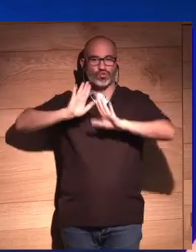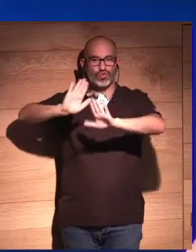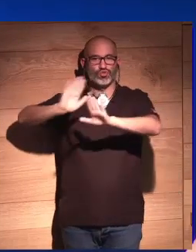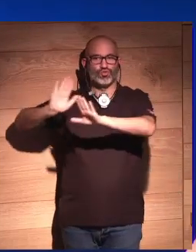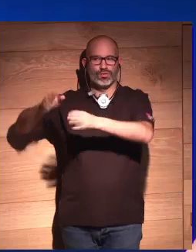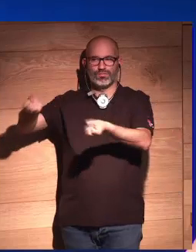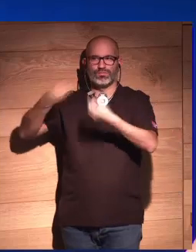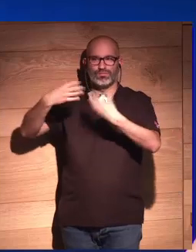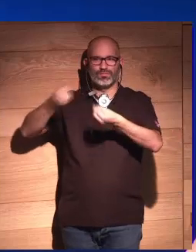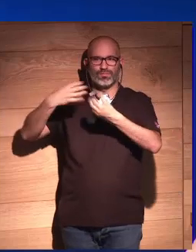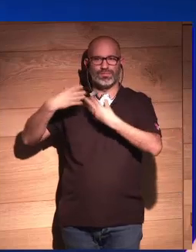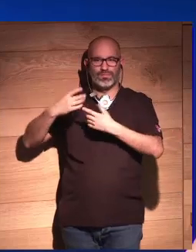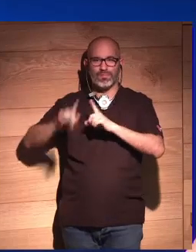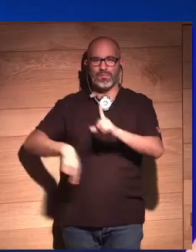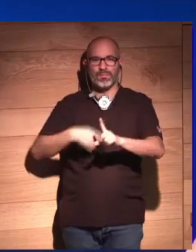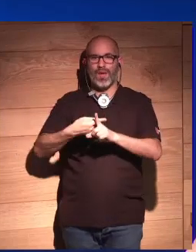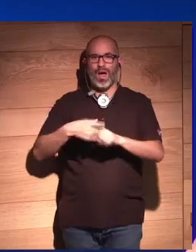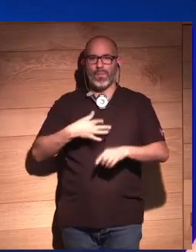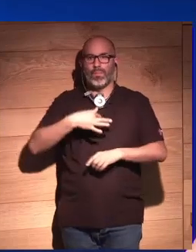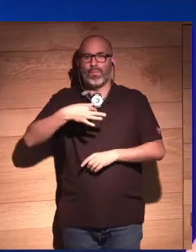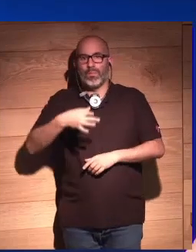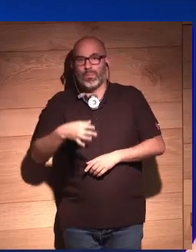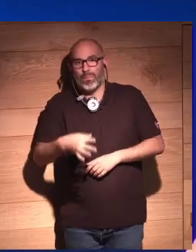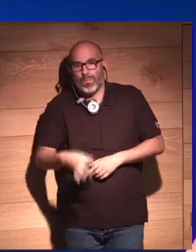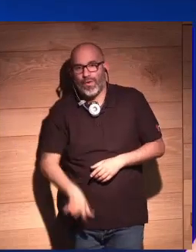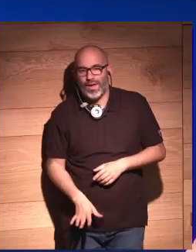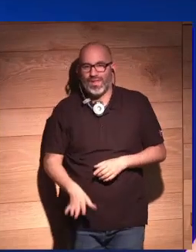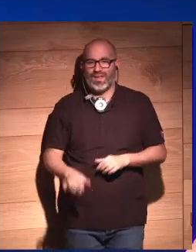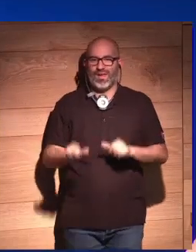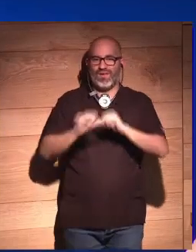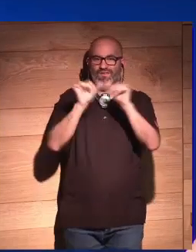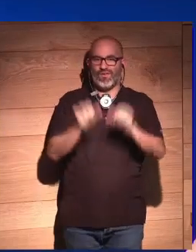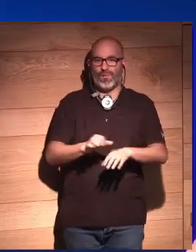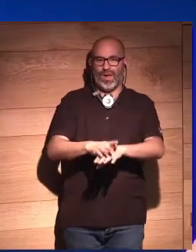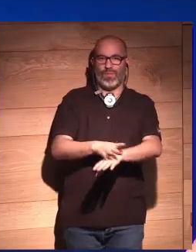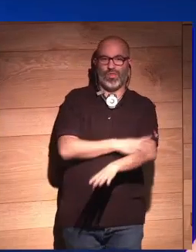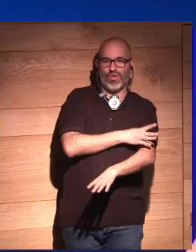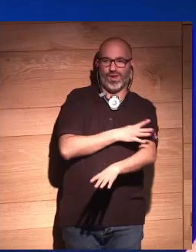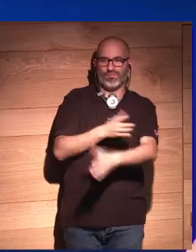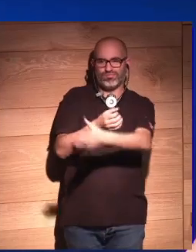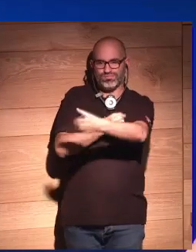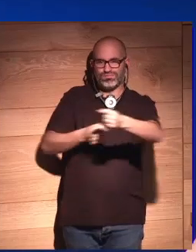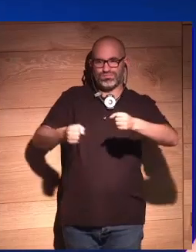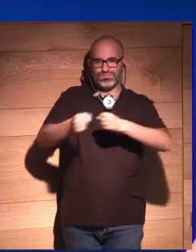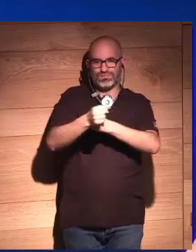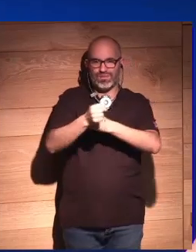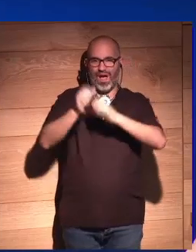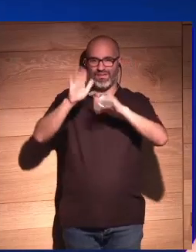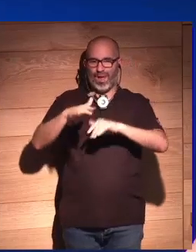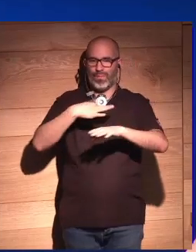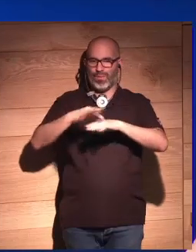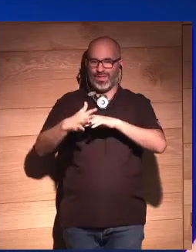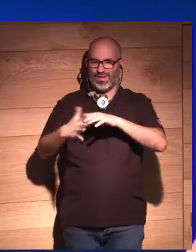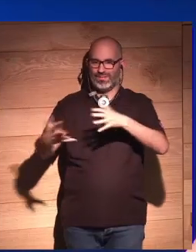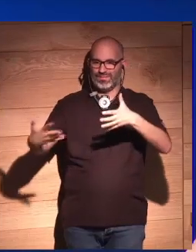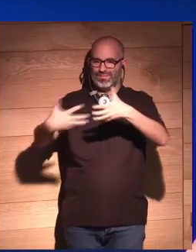syncing your motion with their motion in the VR, you start to feel their hands as your hands. And as they're telling the story, it allows the